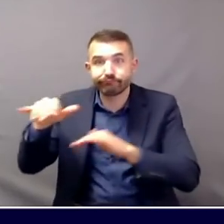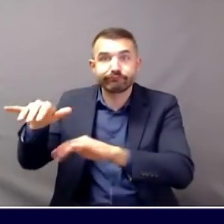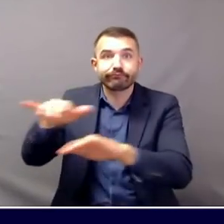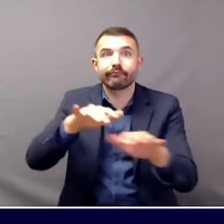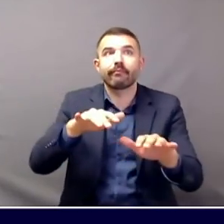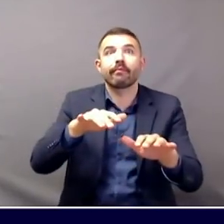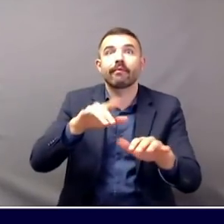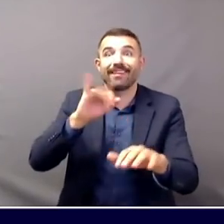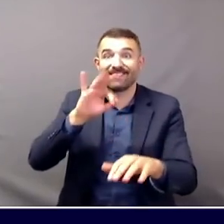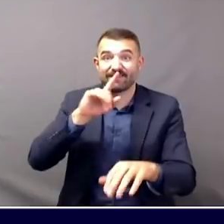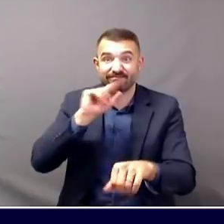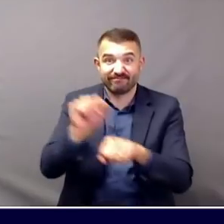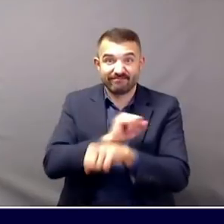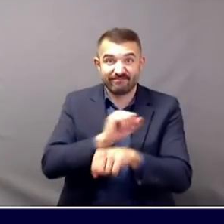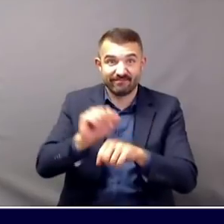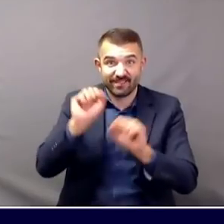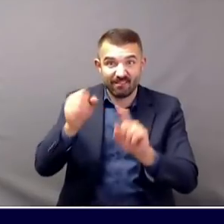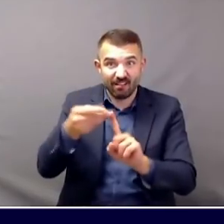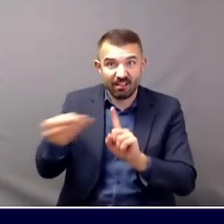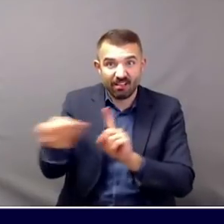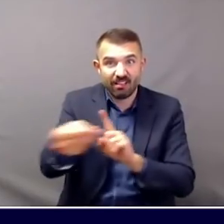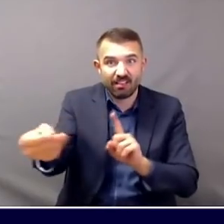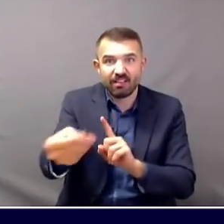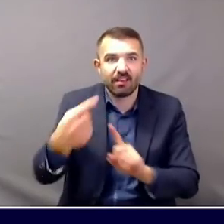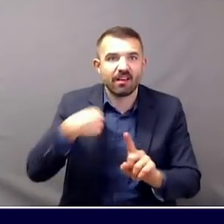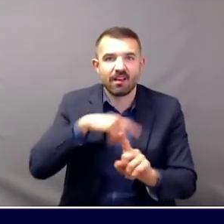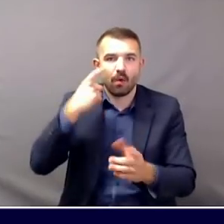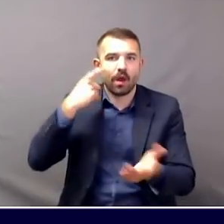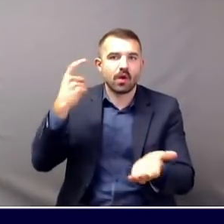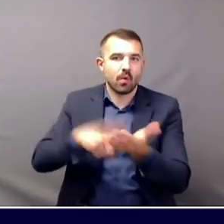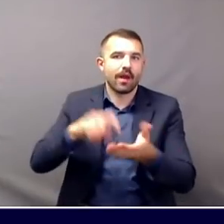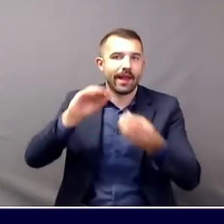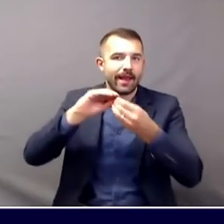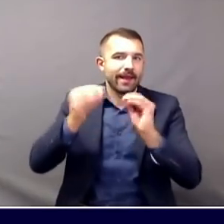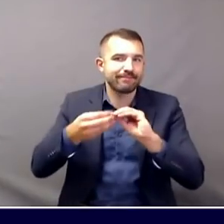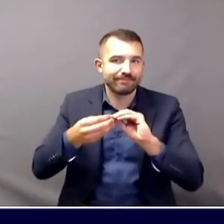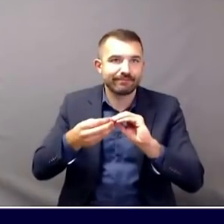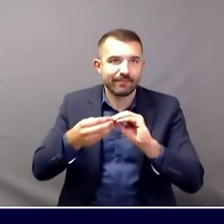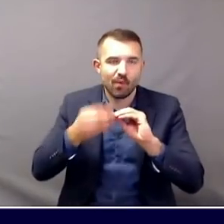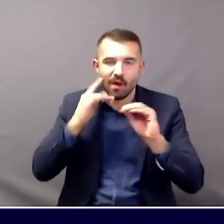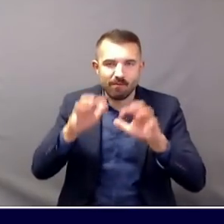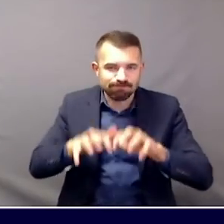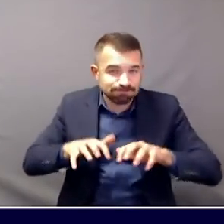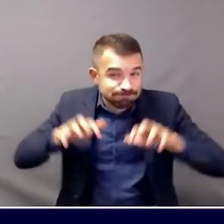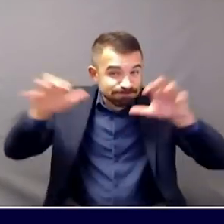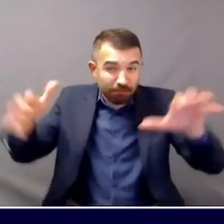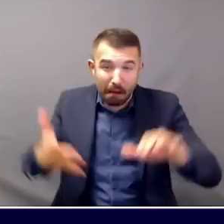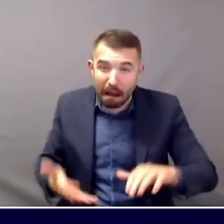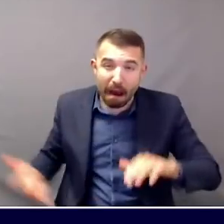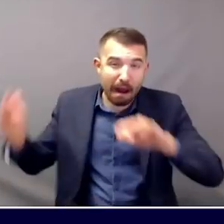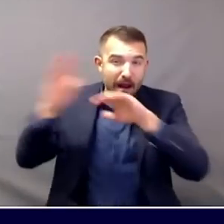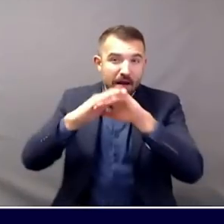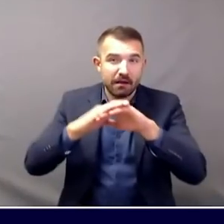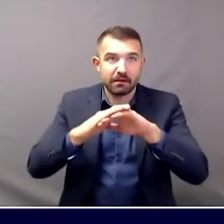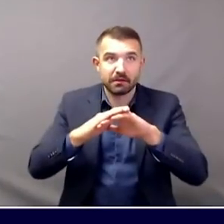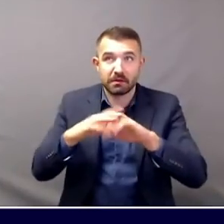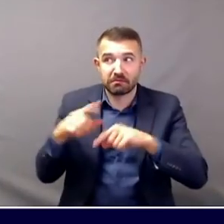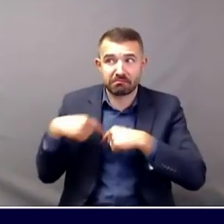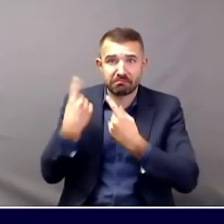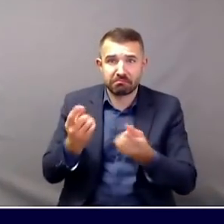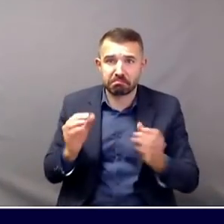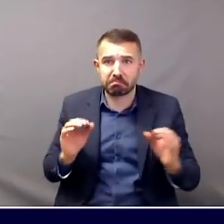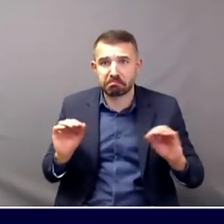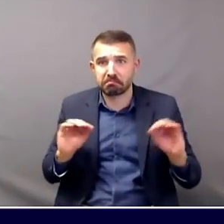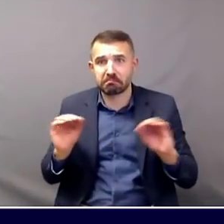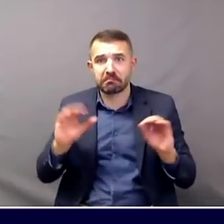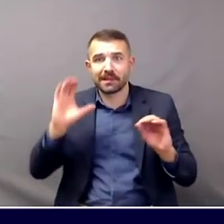somebody has been found to have recovered from COVID. But we don't see that. That's an encouraging sign. Is it a possibility?